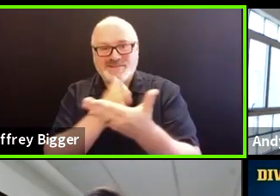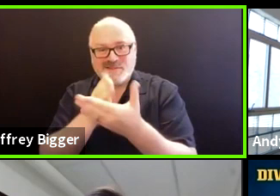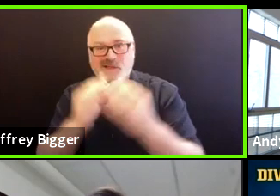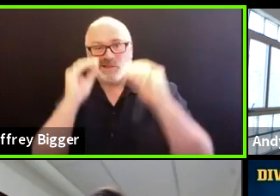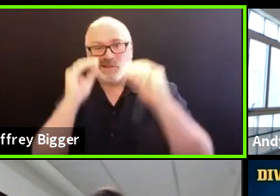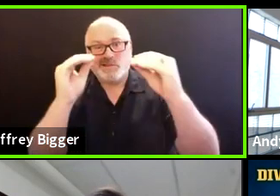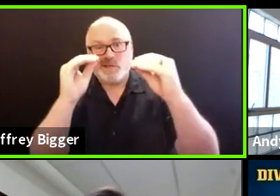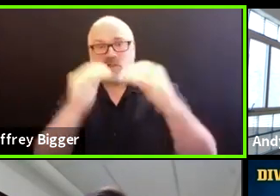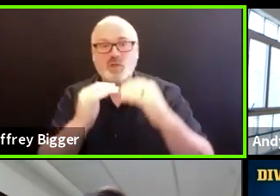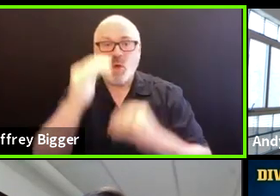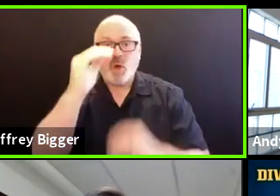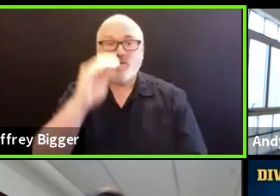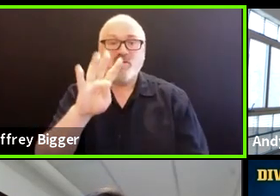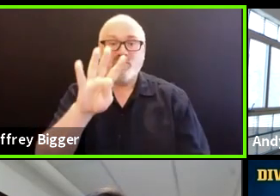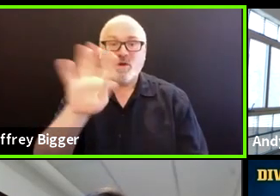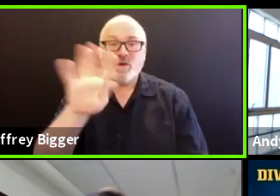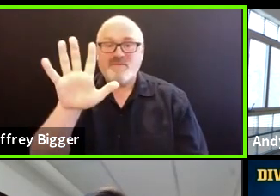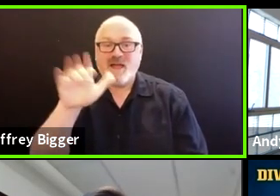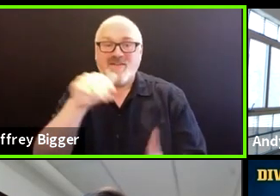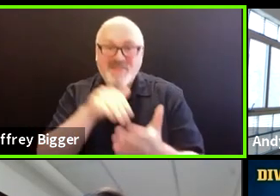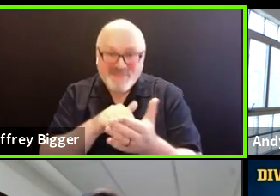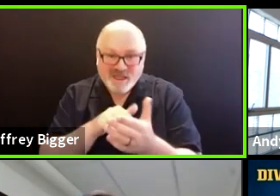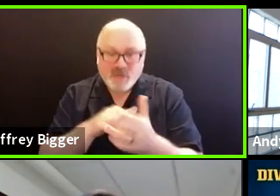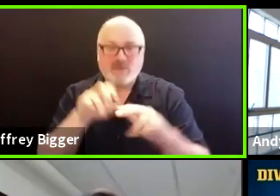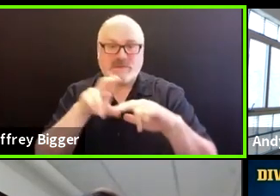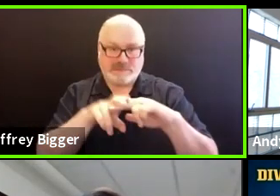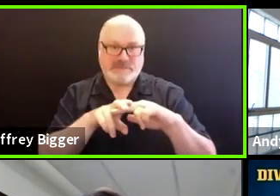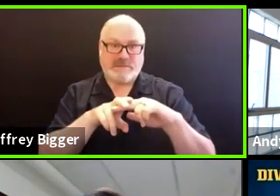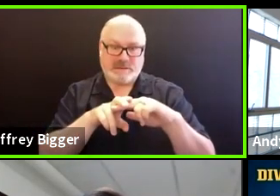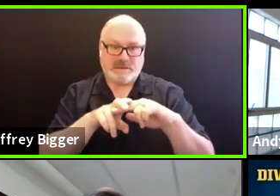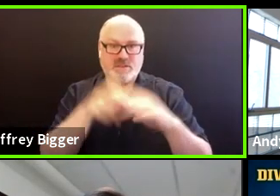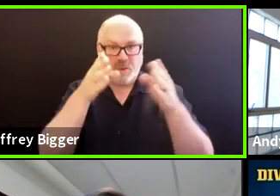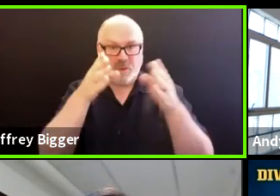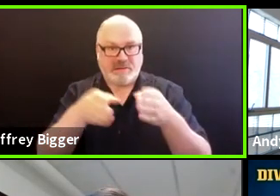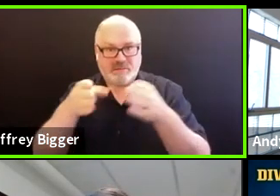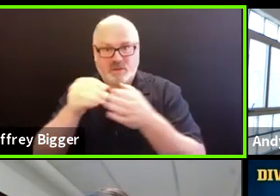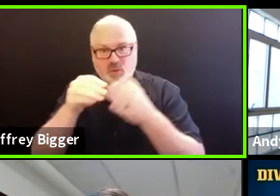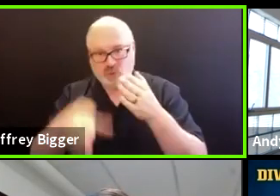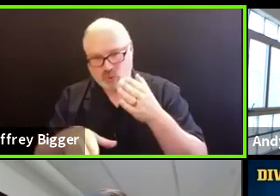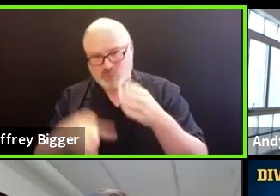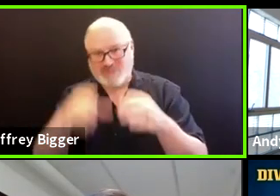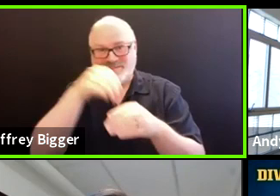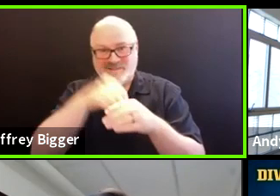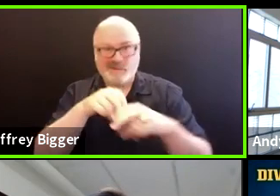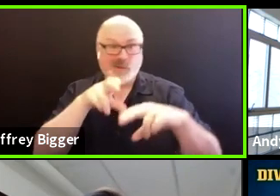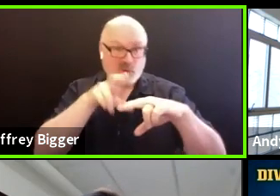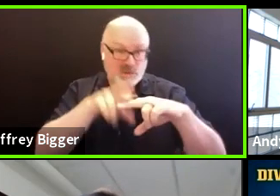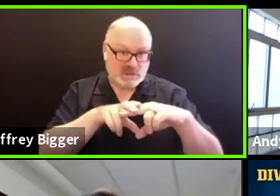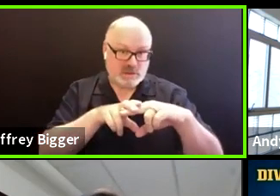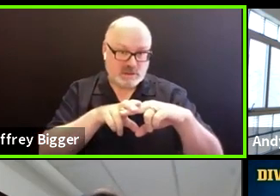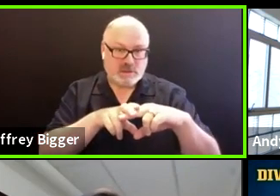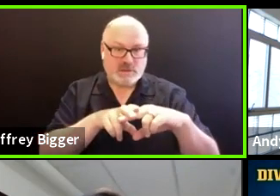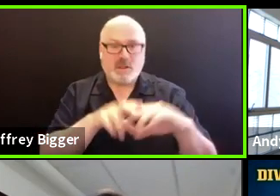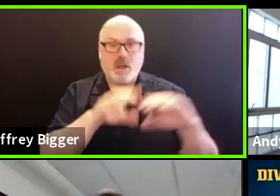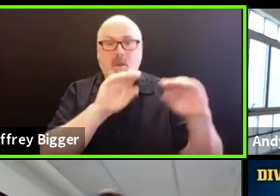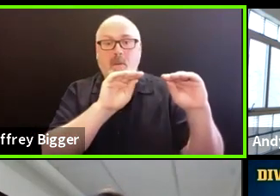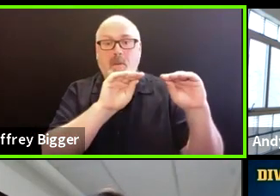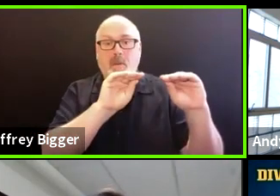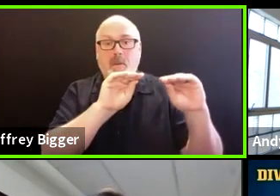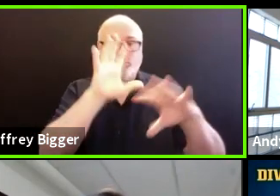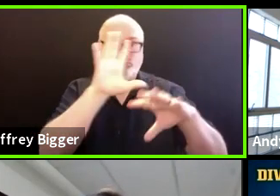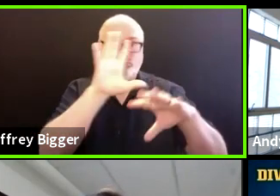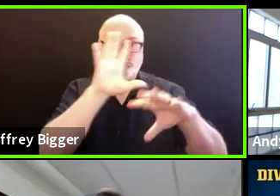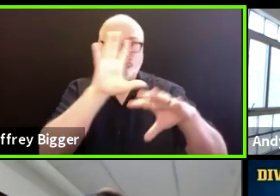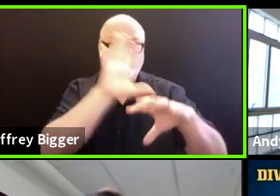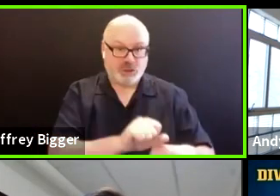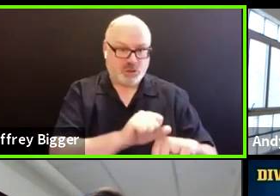over 45,000 seats. So individual students in those seats move from traditional instruction